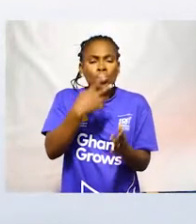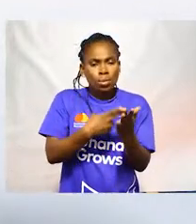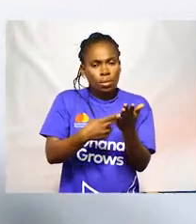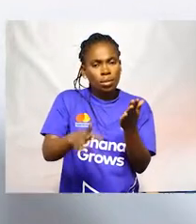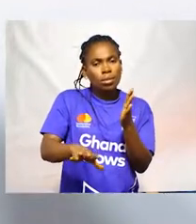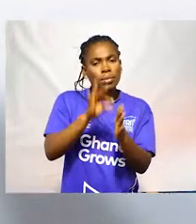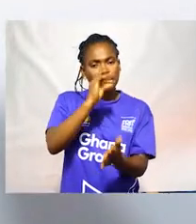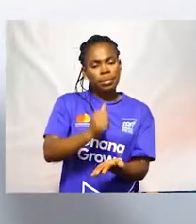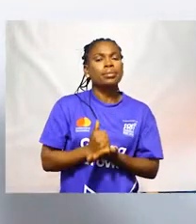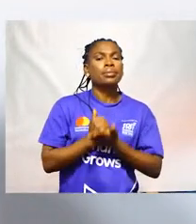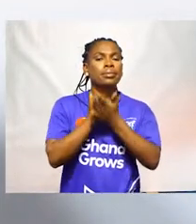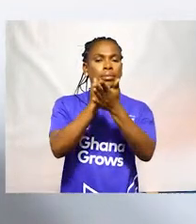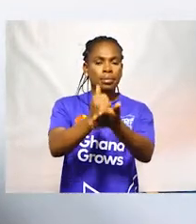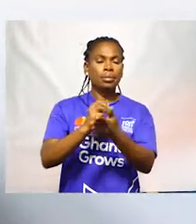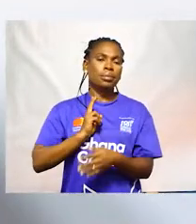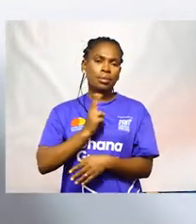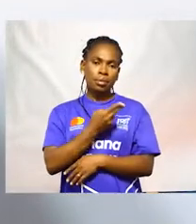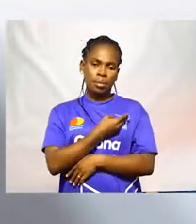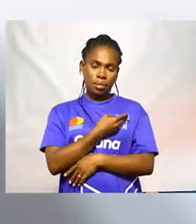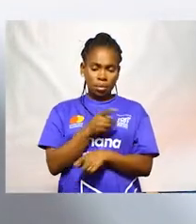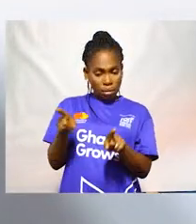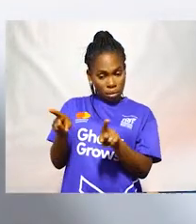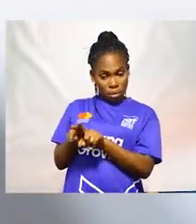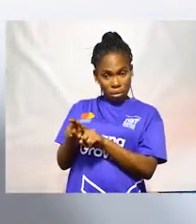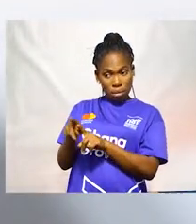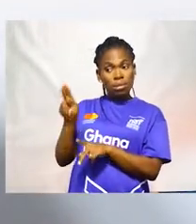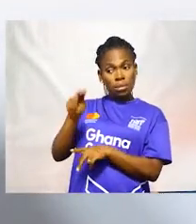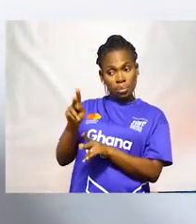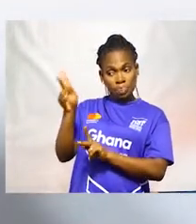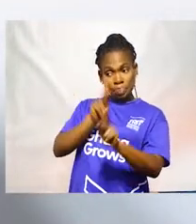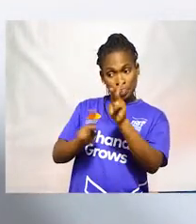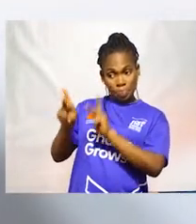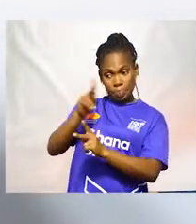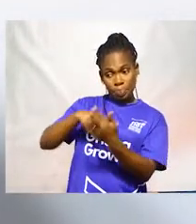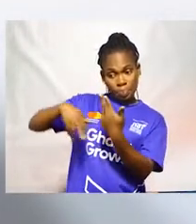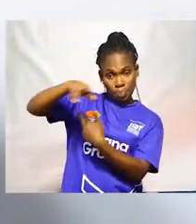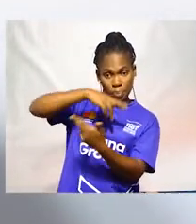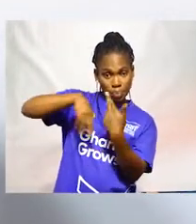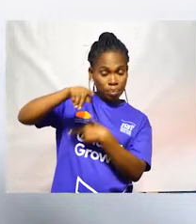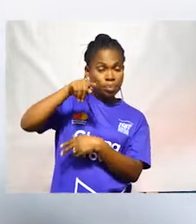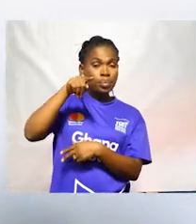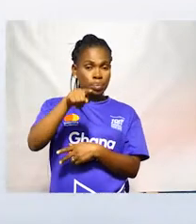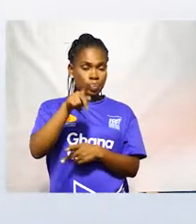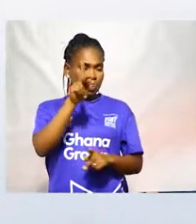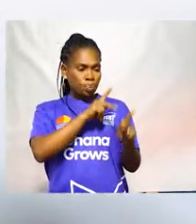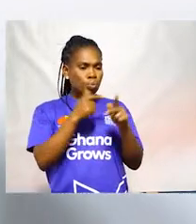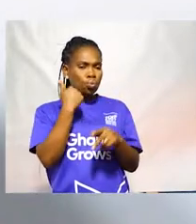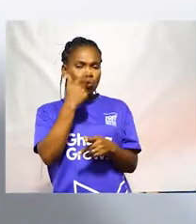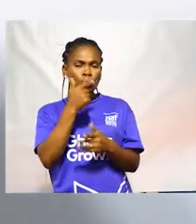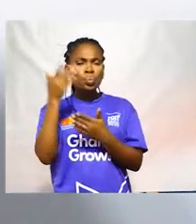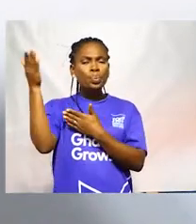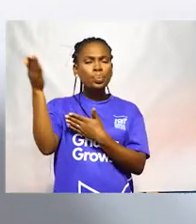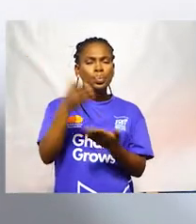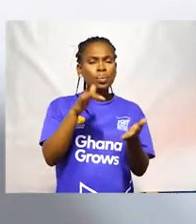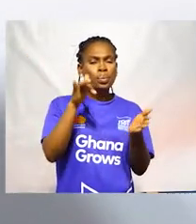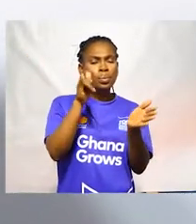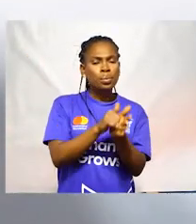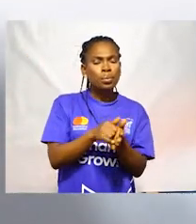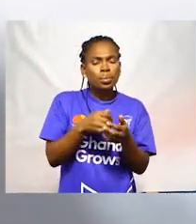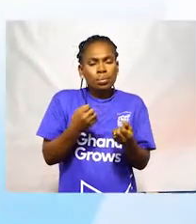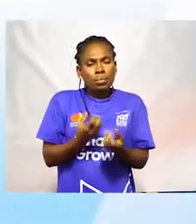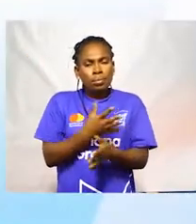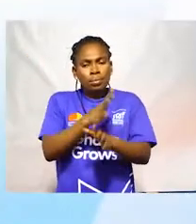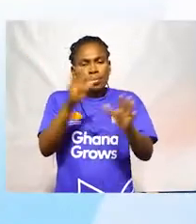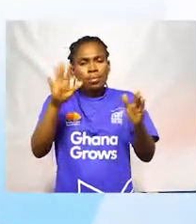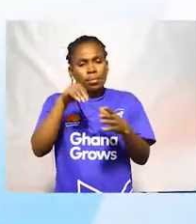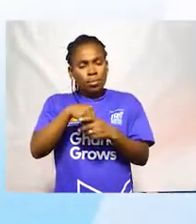is there. You also need people around you, people who will bring that spark one more time in your